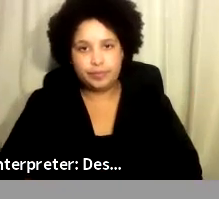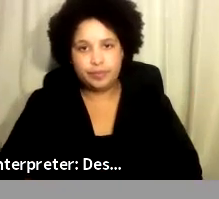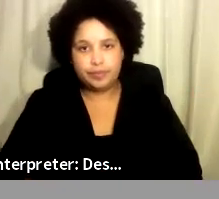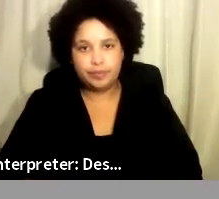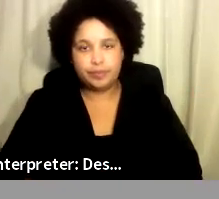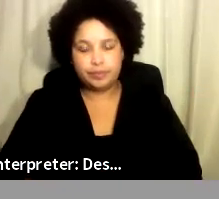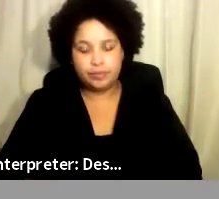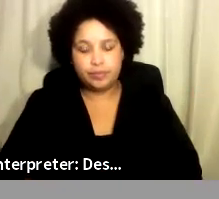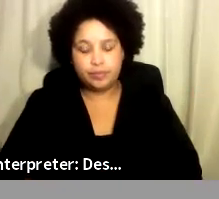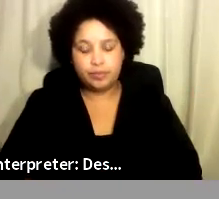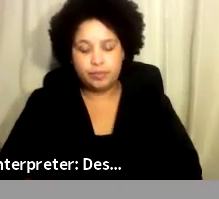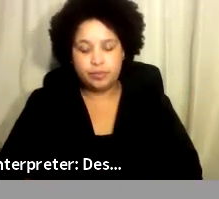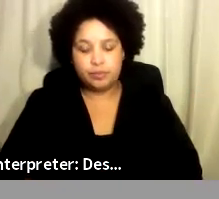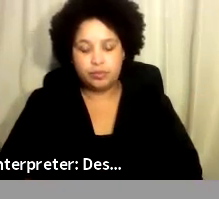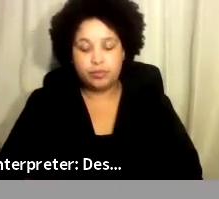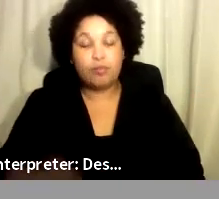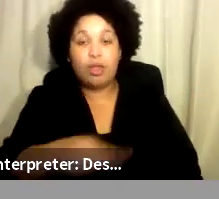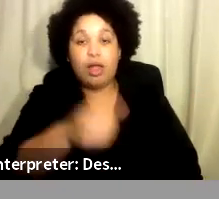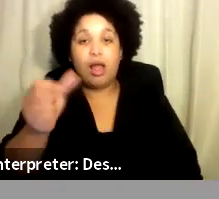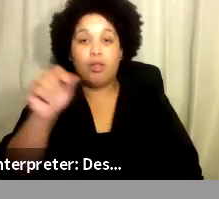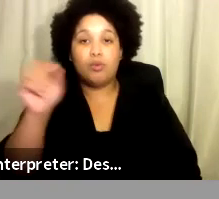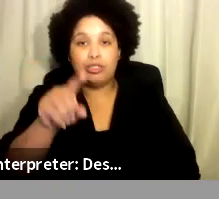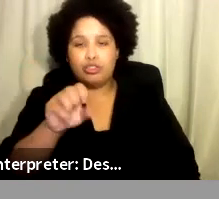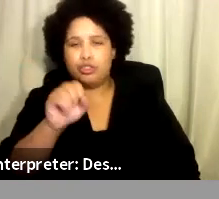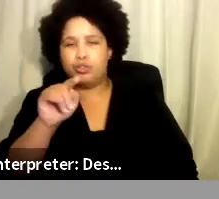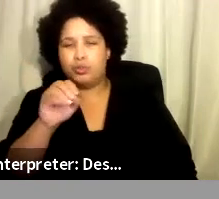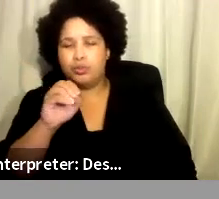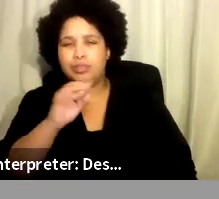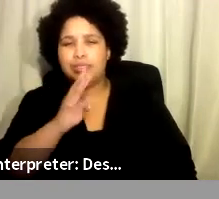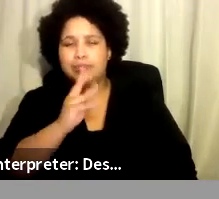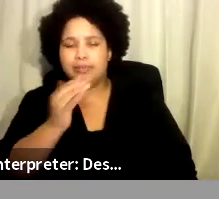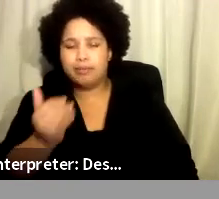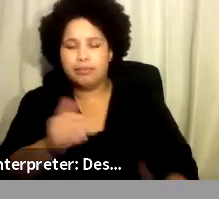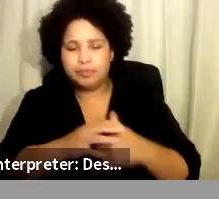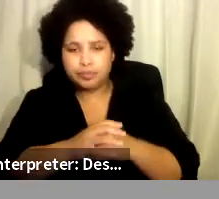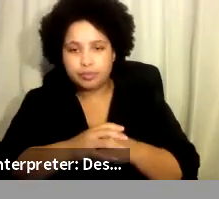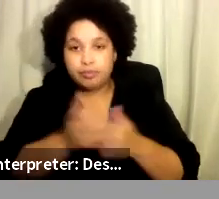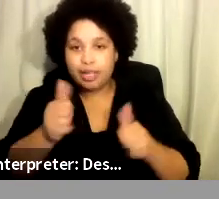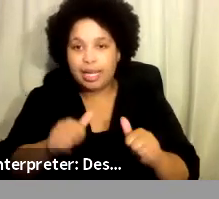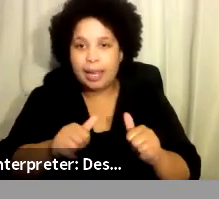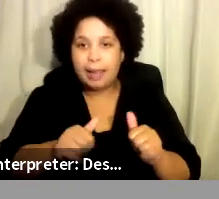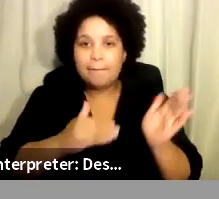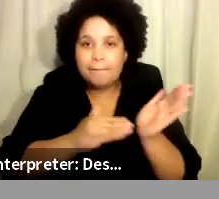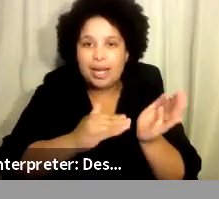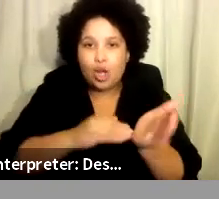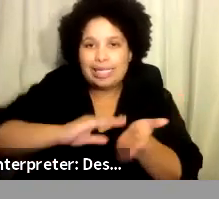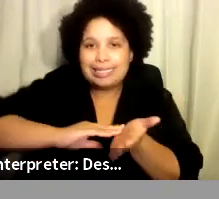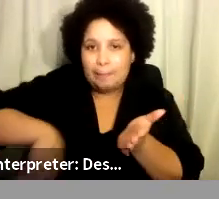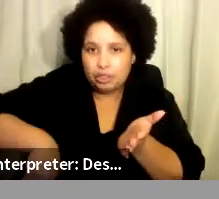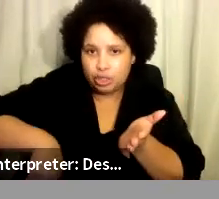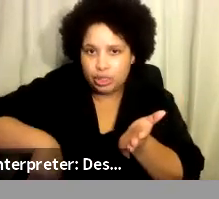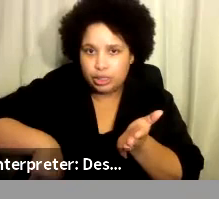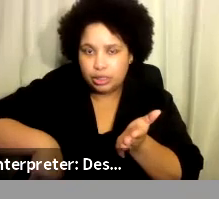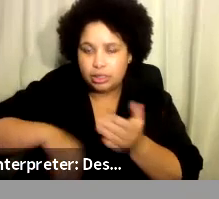And my other question was whether there's any permanent medical exemptions, and